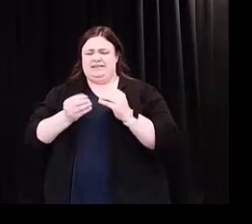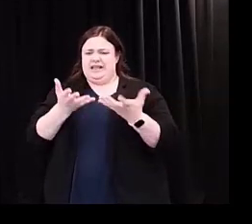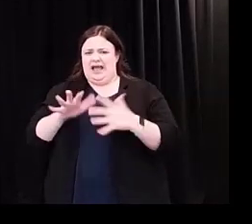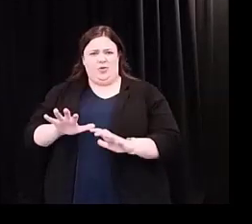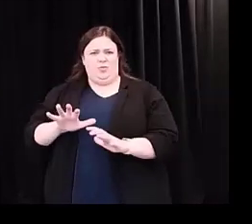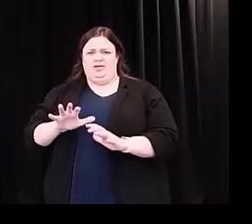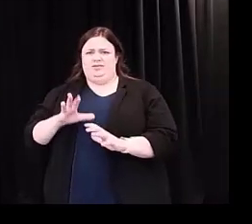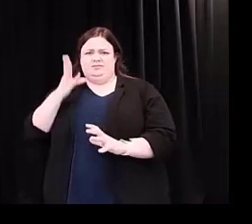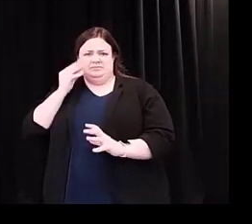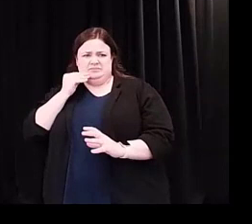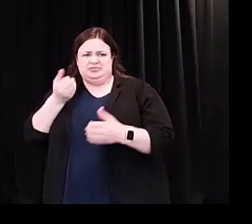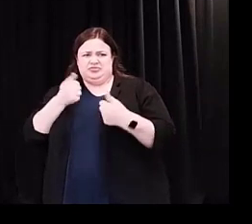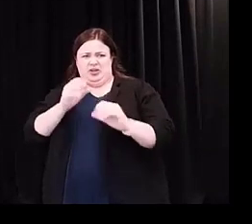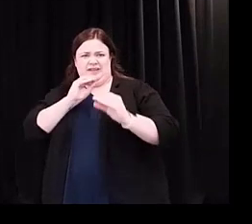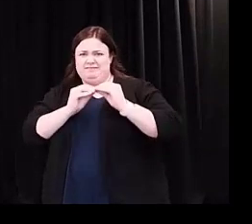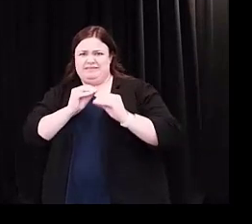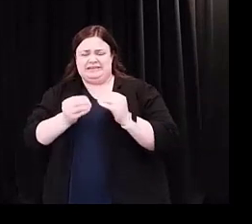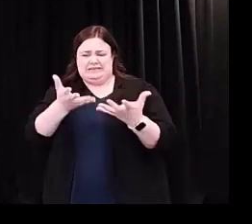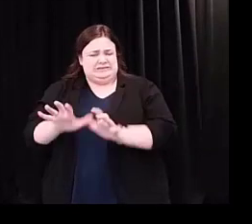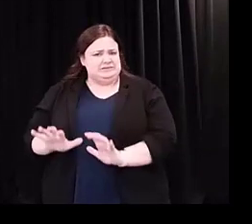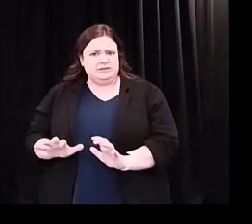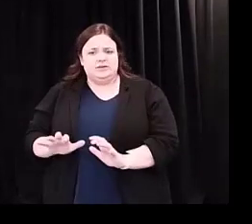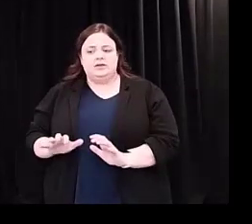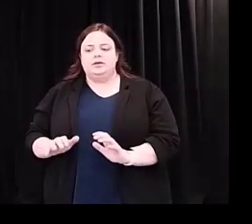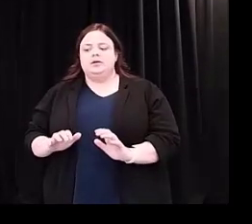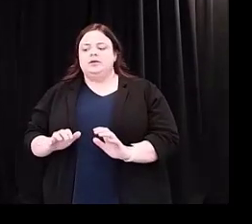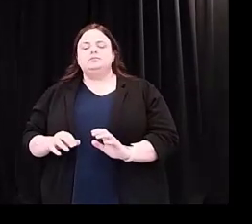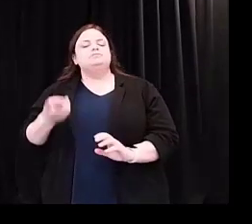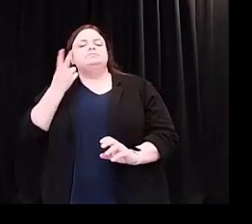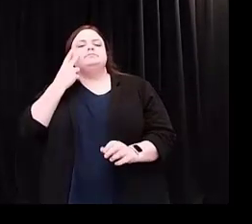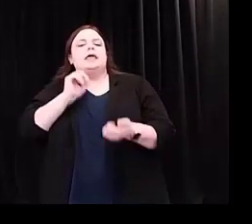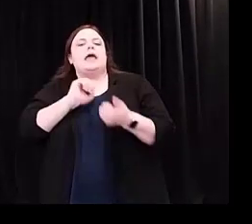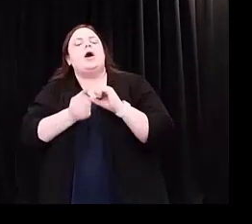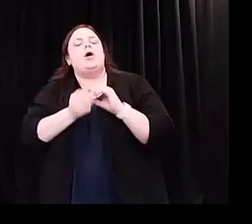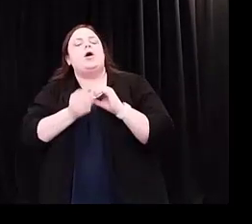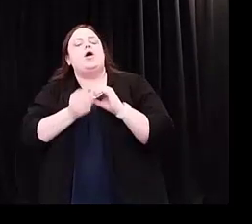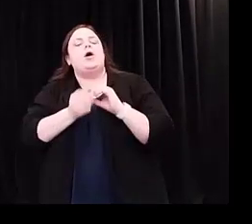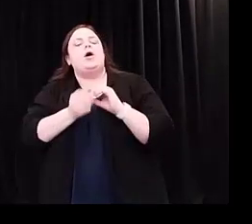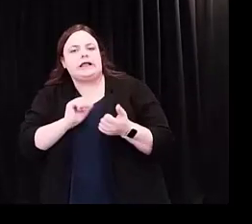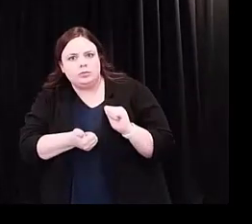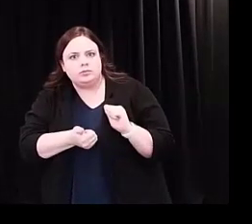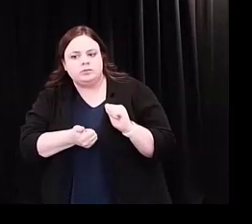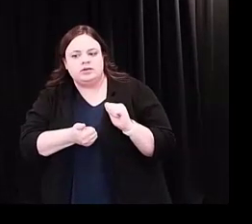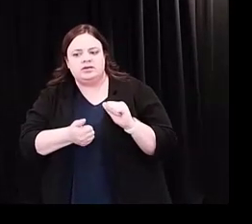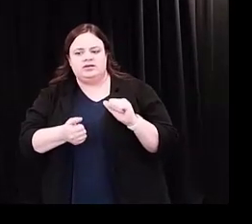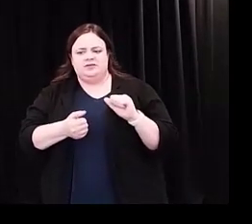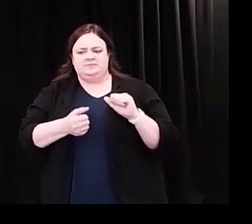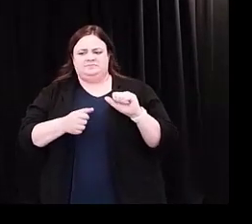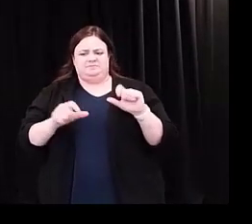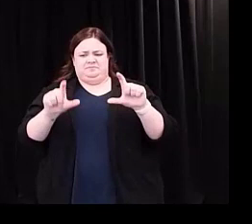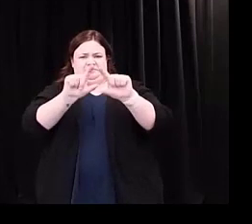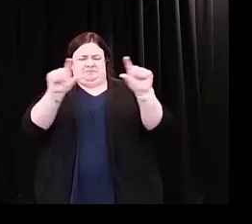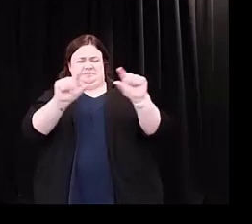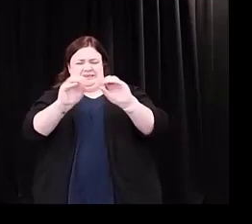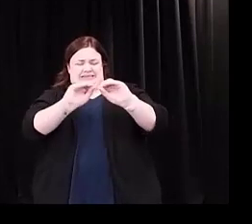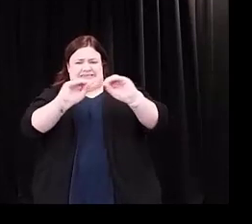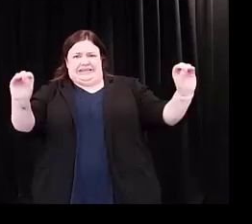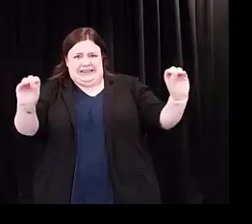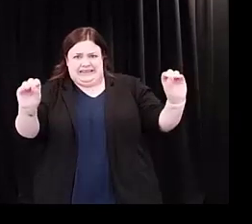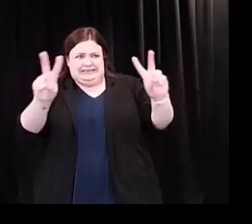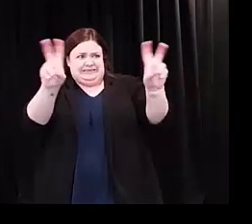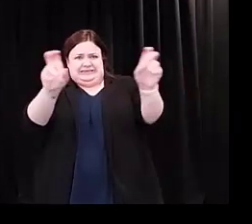this PDF. Let's look at how we fix it. So the headline says nothing, just nothing. This is